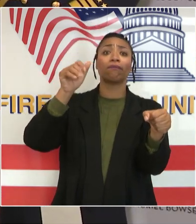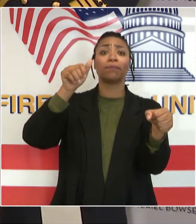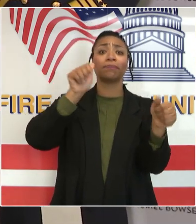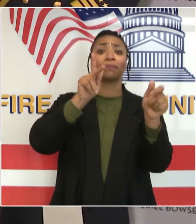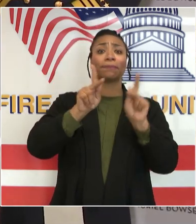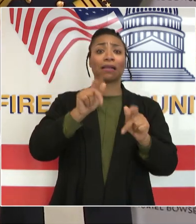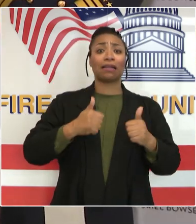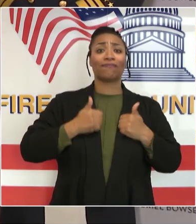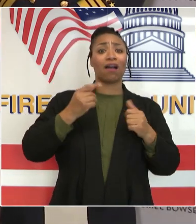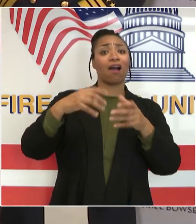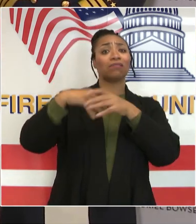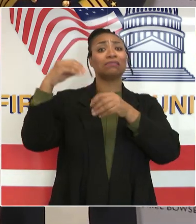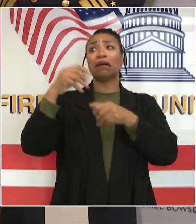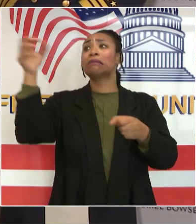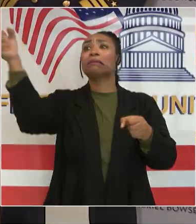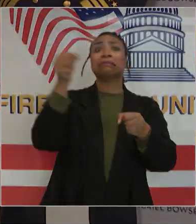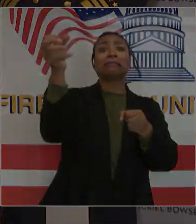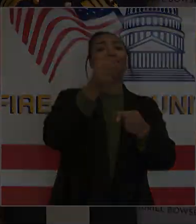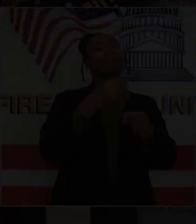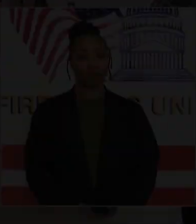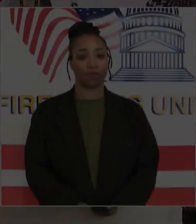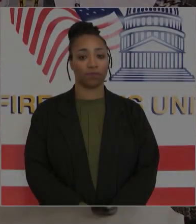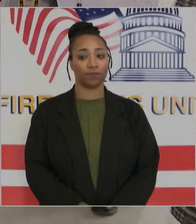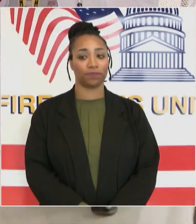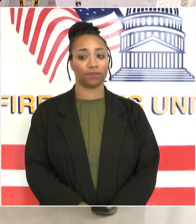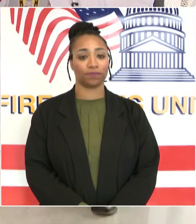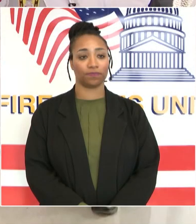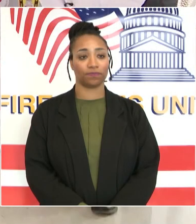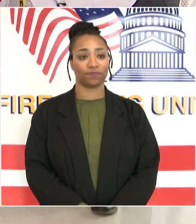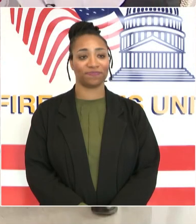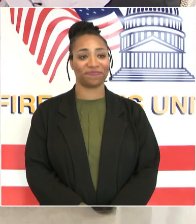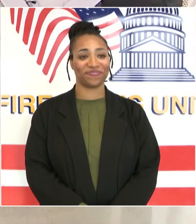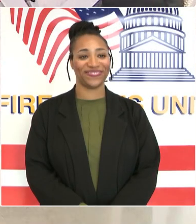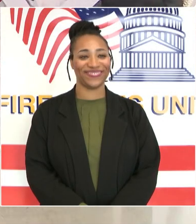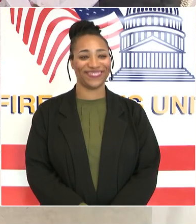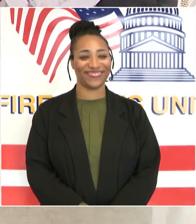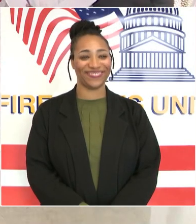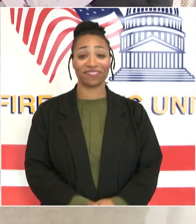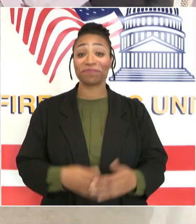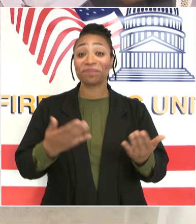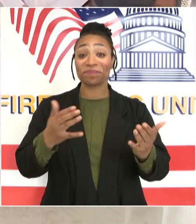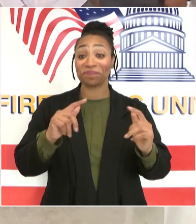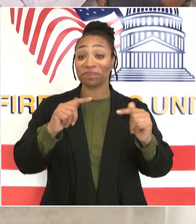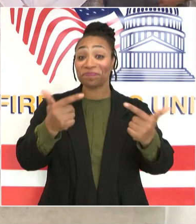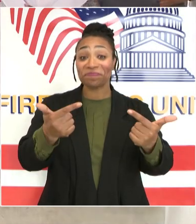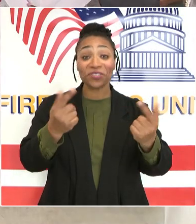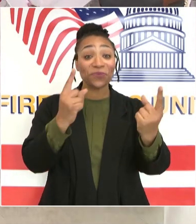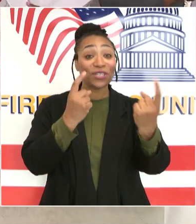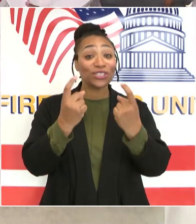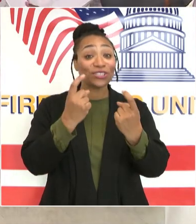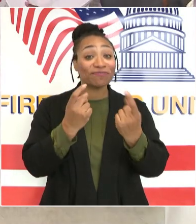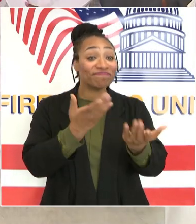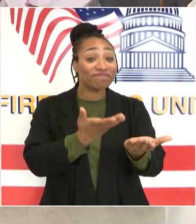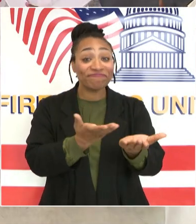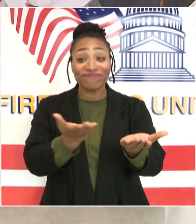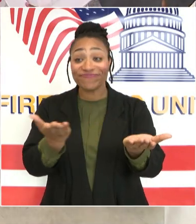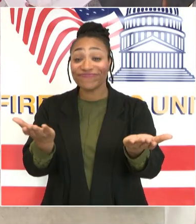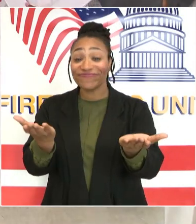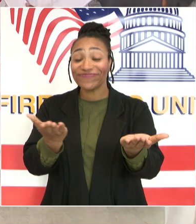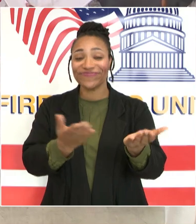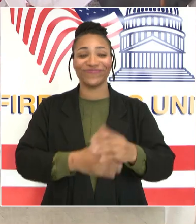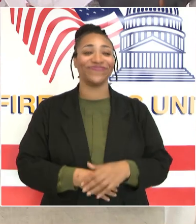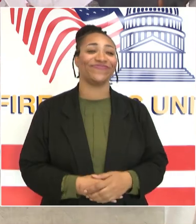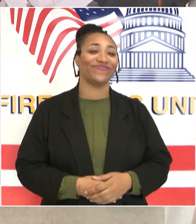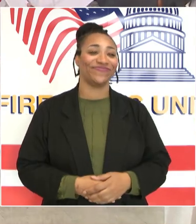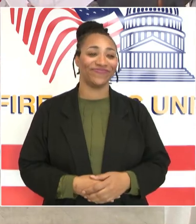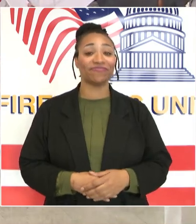life and raise their families right here in the District of Columbia. Okay, any questions? Marielle with DC News Now. A couple questions